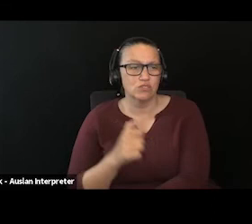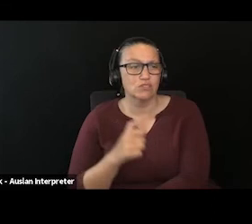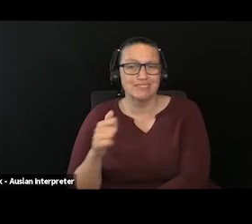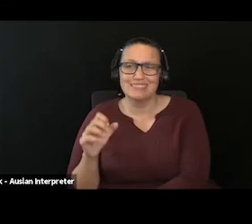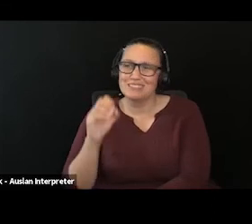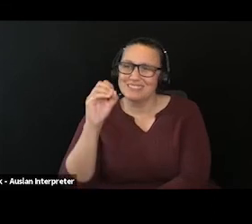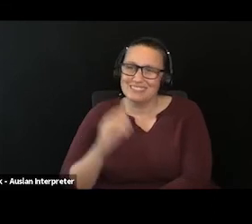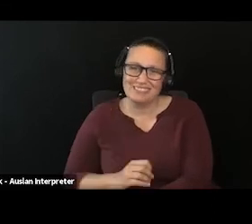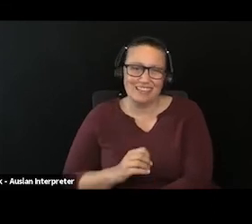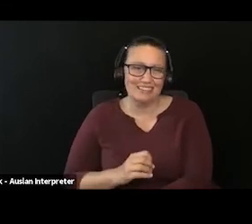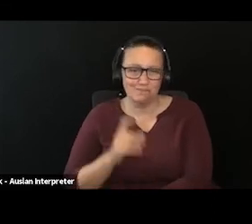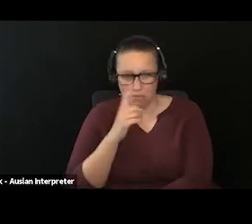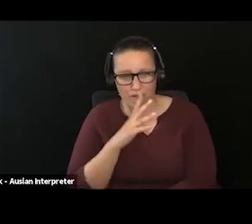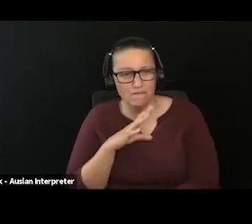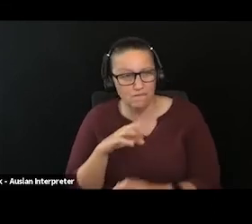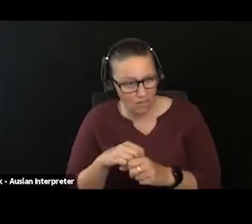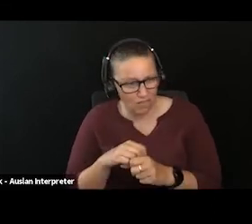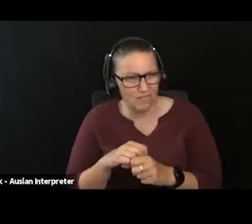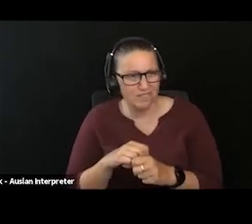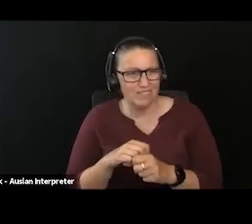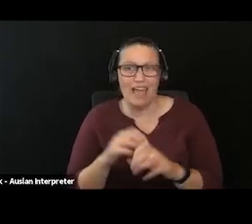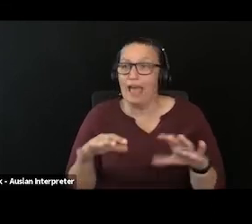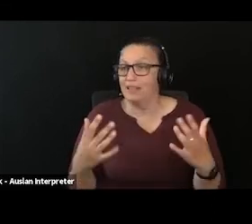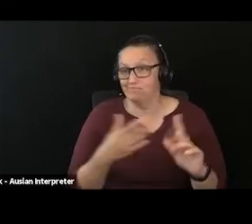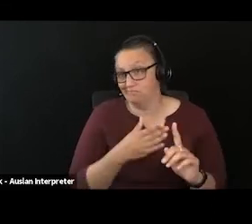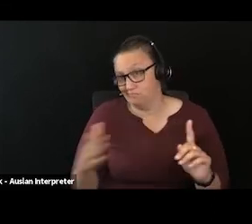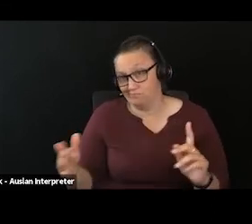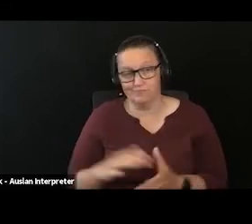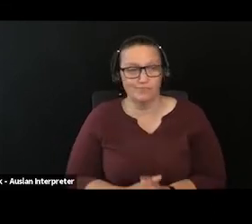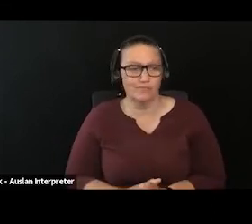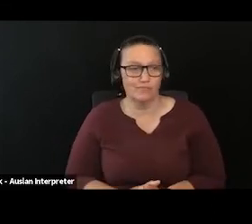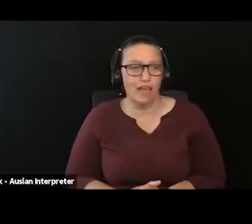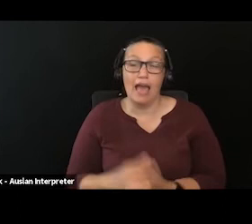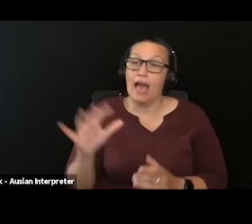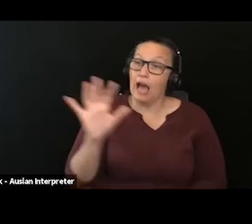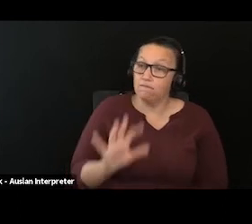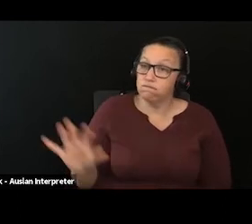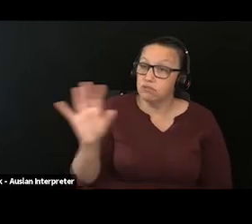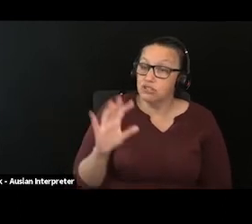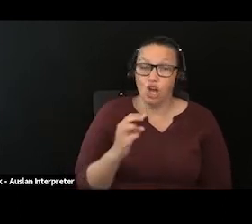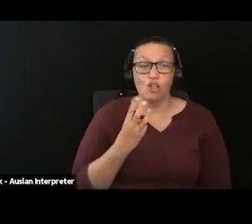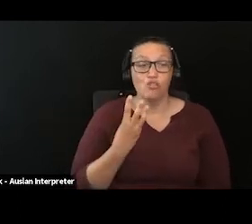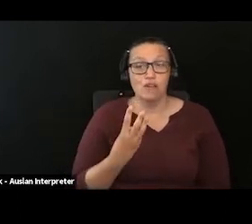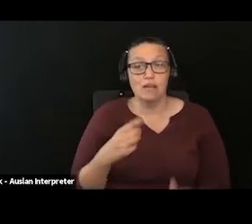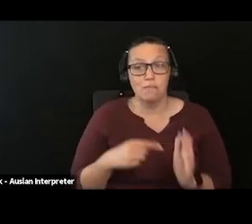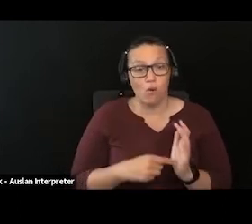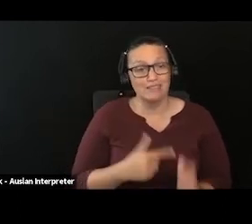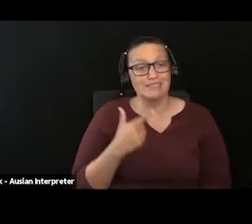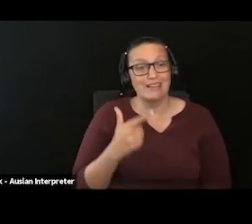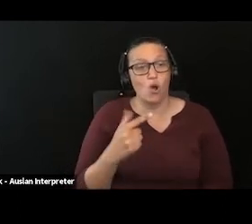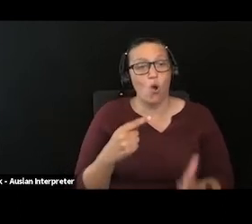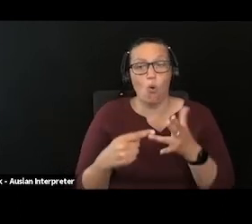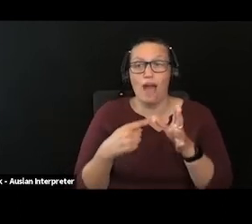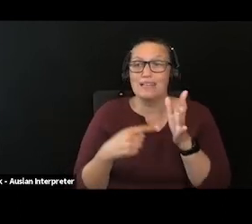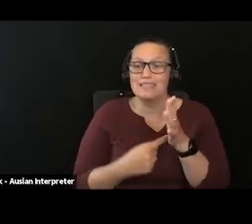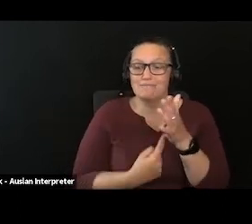time across those years. On average, individuals had 3.7 OAT episodes over that period for